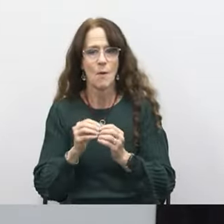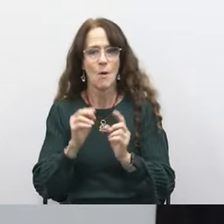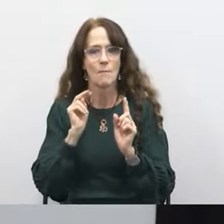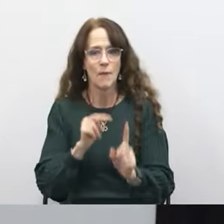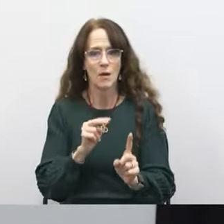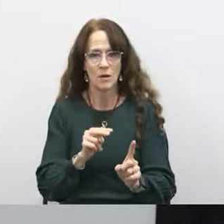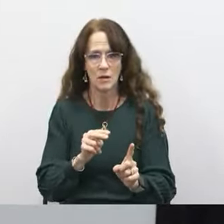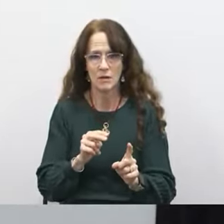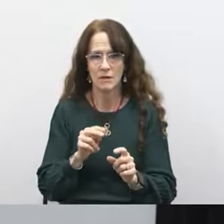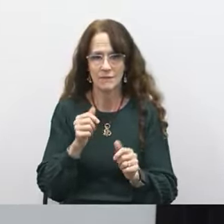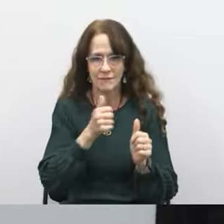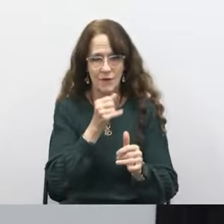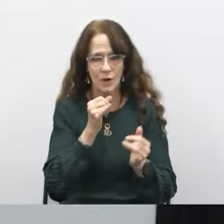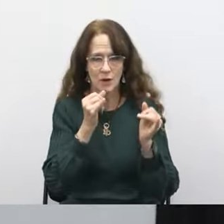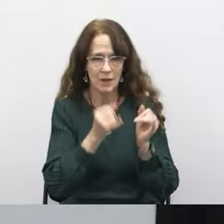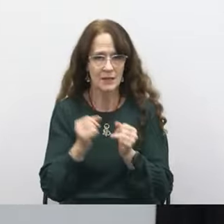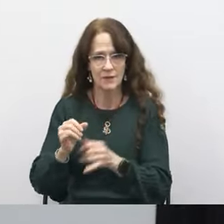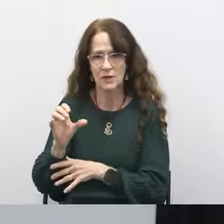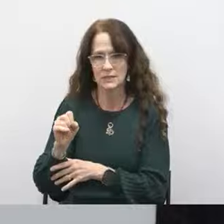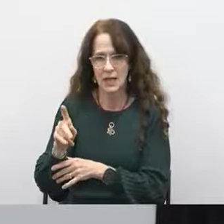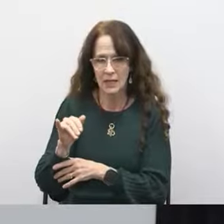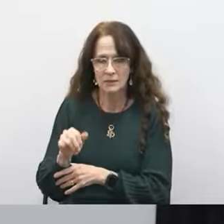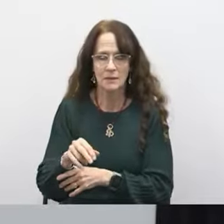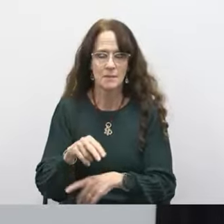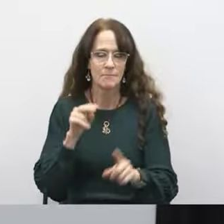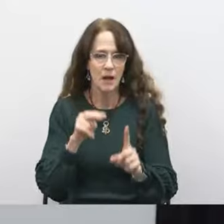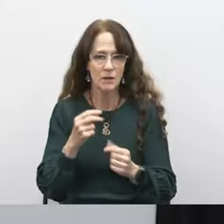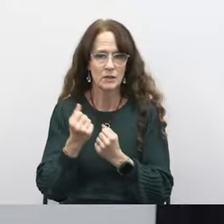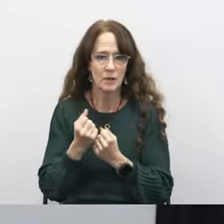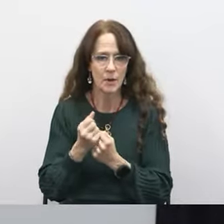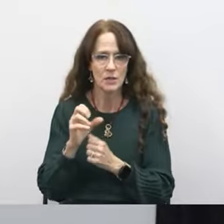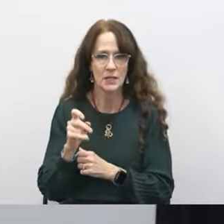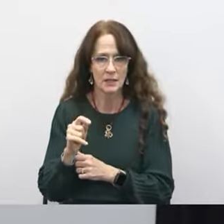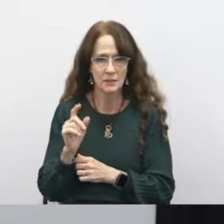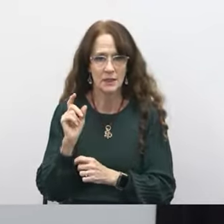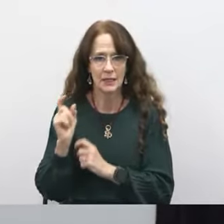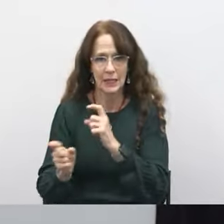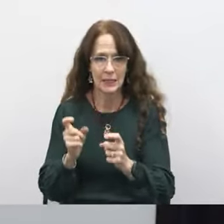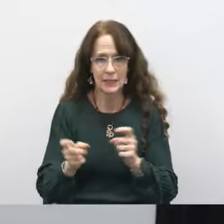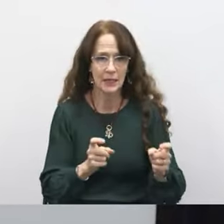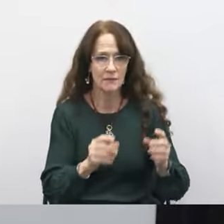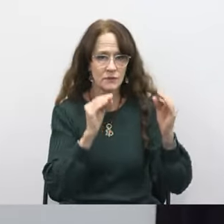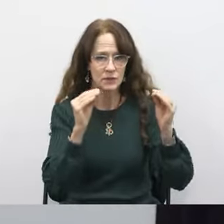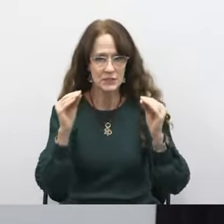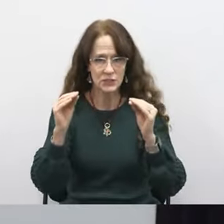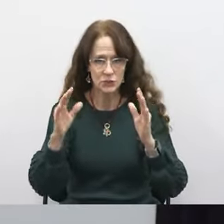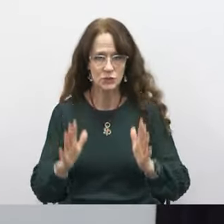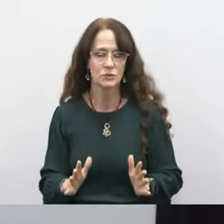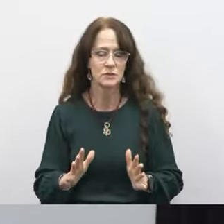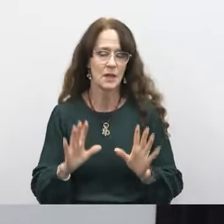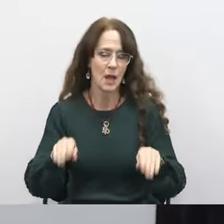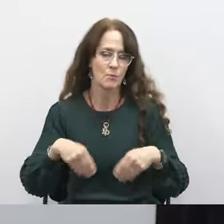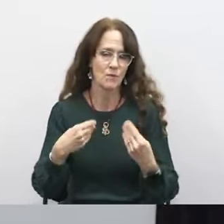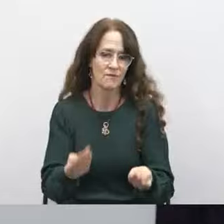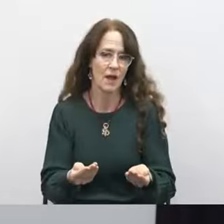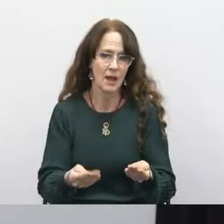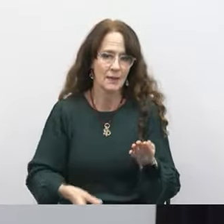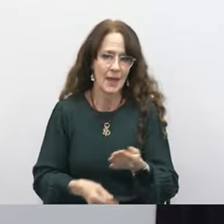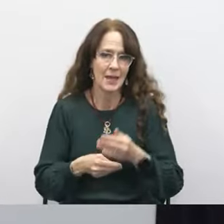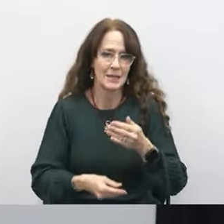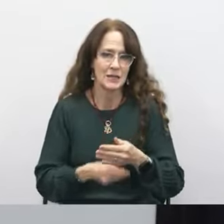our sites. It allows for more monitoring and support that our sites then can give to our teachers and provide those additional